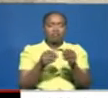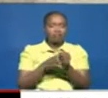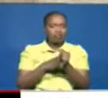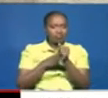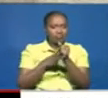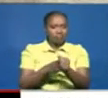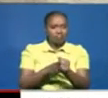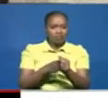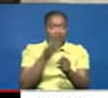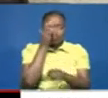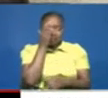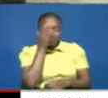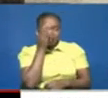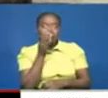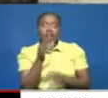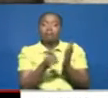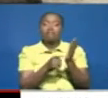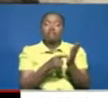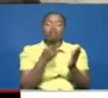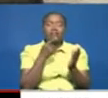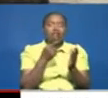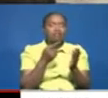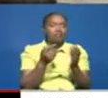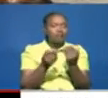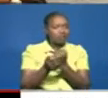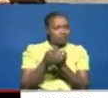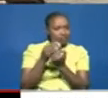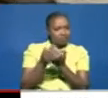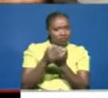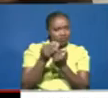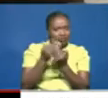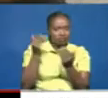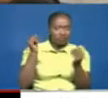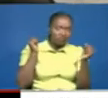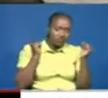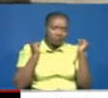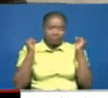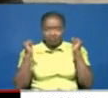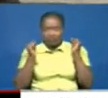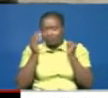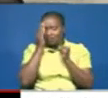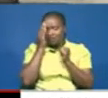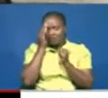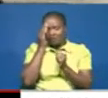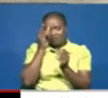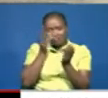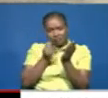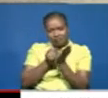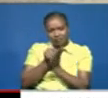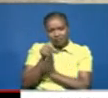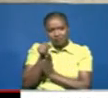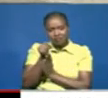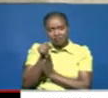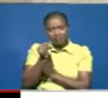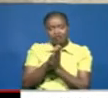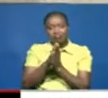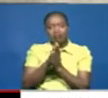Kiswahili nasema, alichunga, alilinda Israeli. Kwa uadilifu wa moyo na ustadi wa mikono